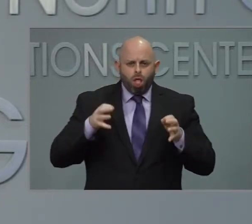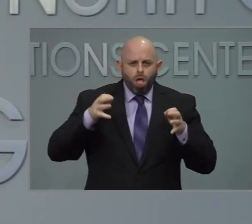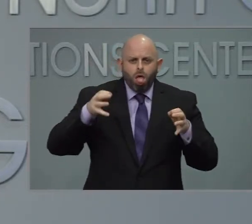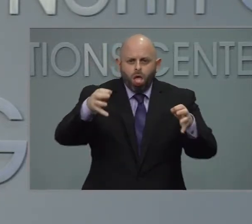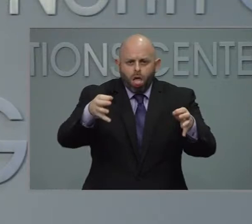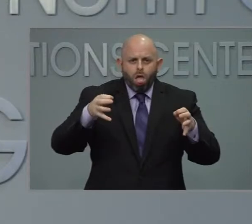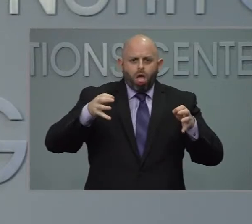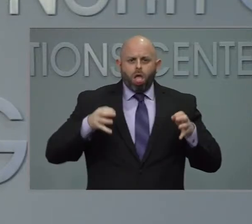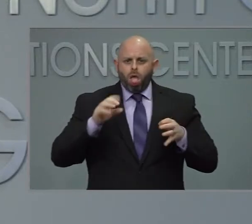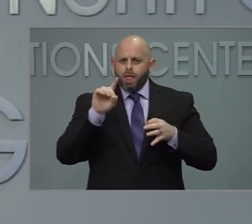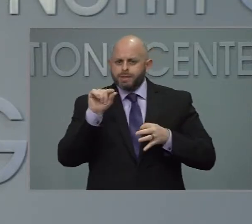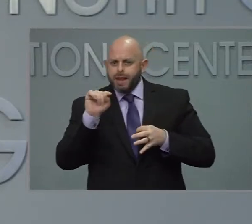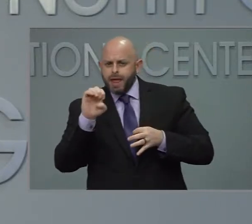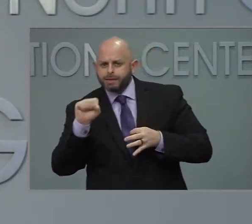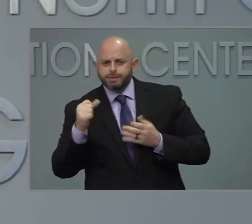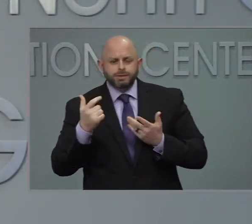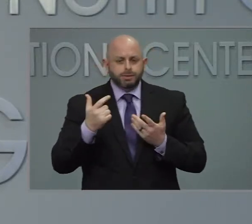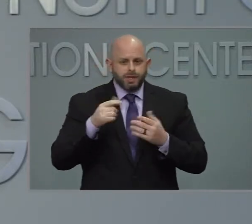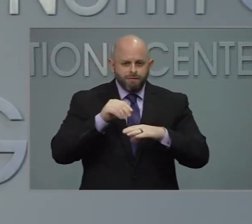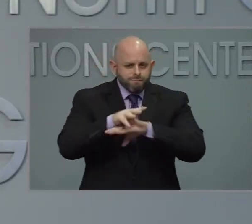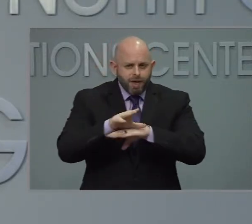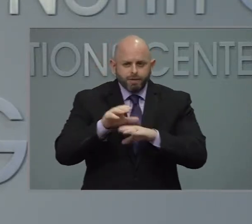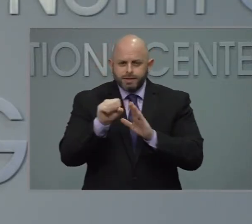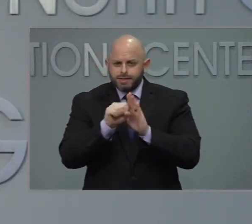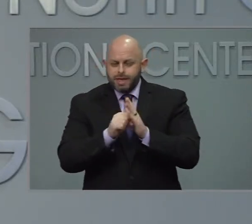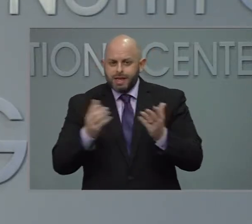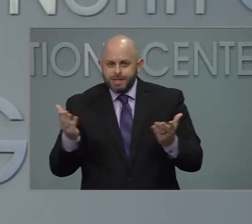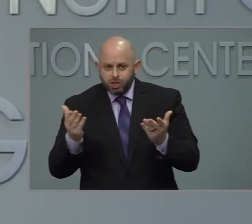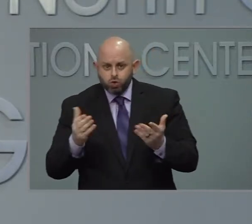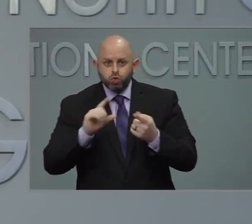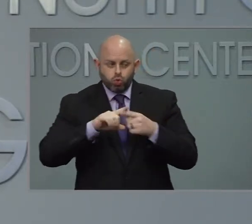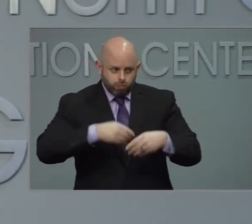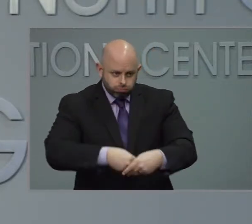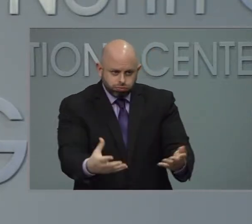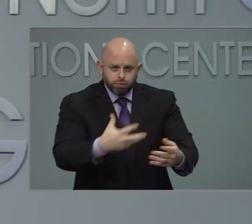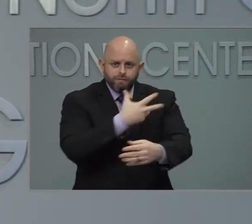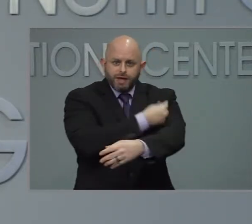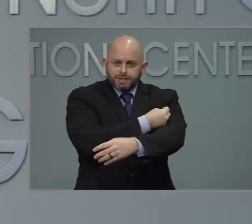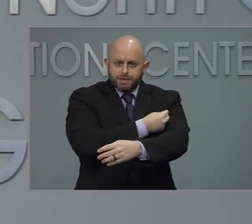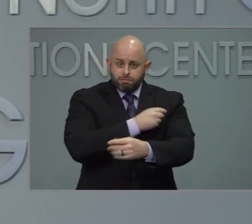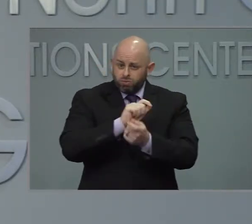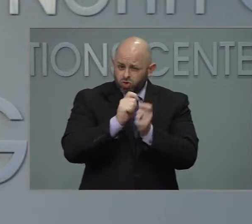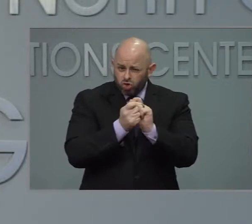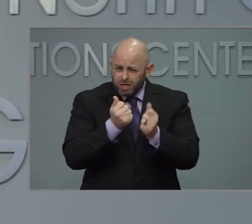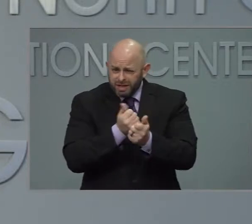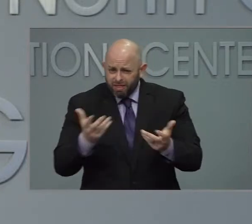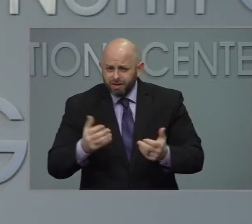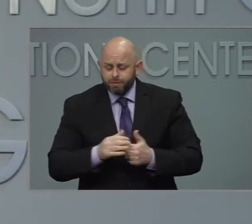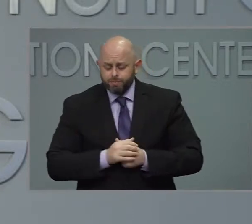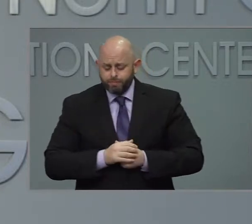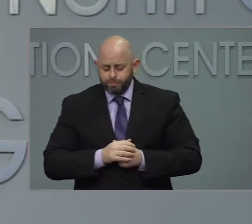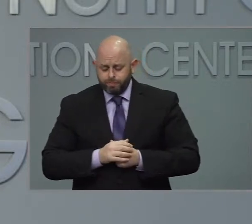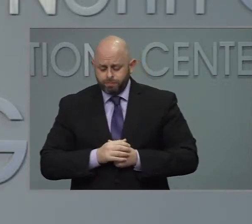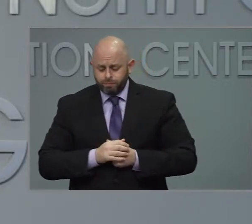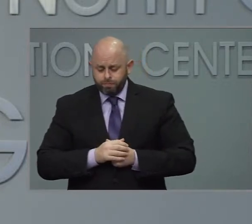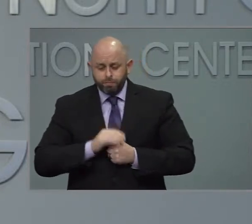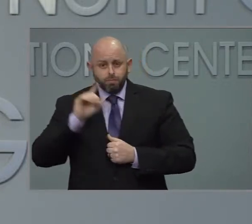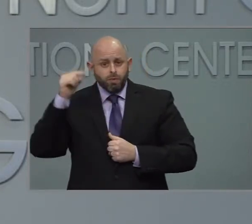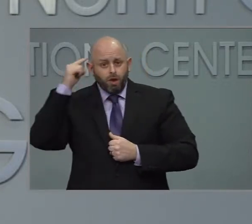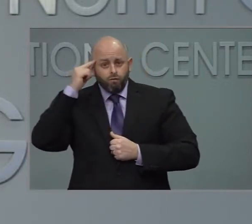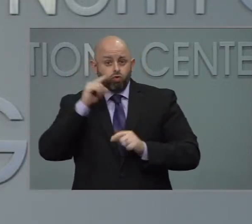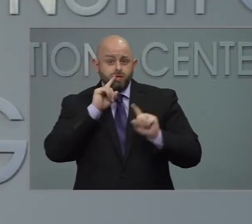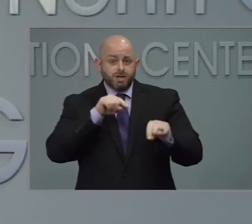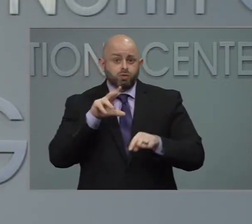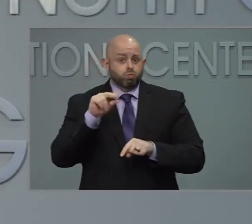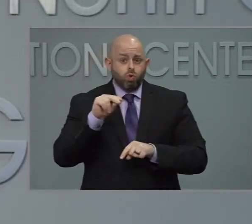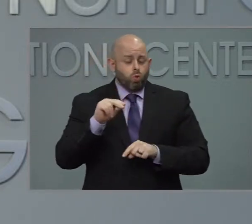that affecting anything that the state is doing right now to actually get the vaccination effort out? So to answer that question, no, I don't